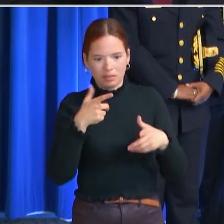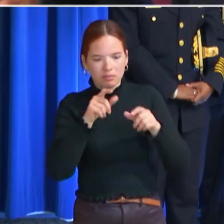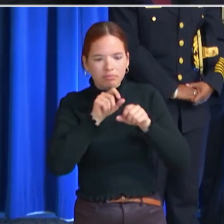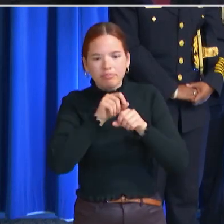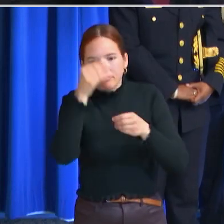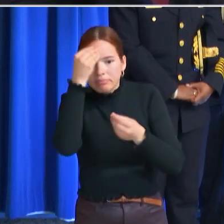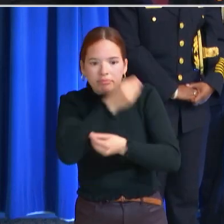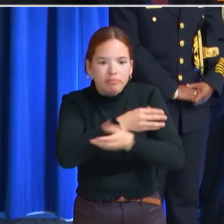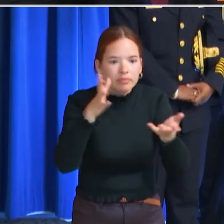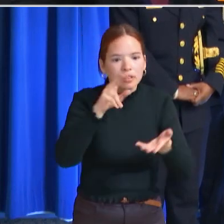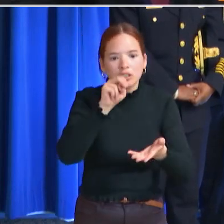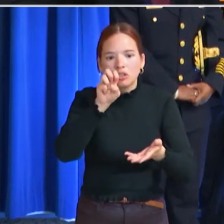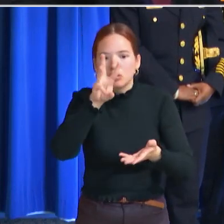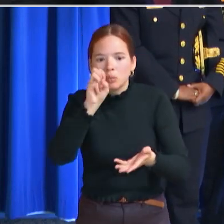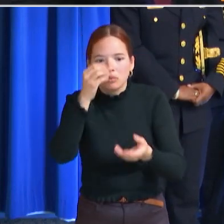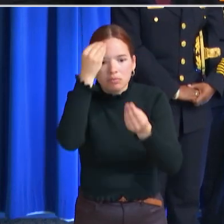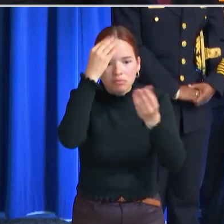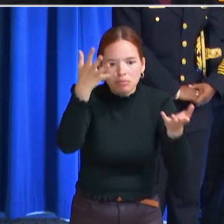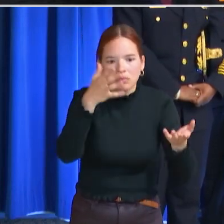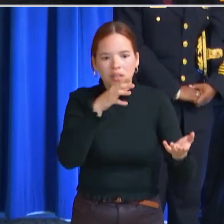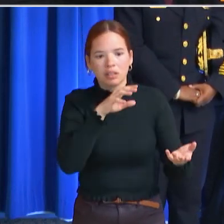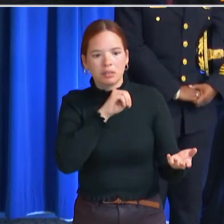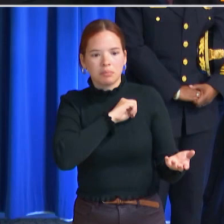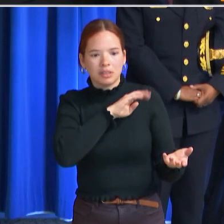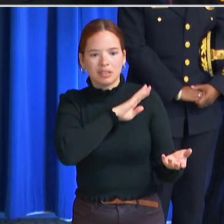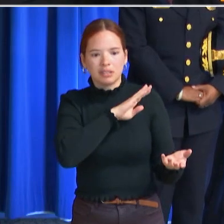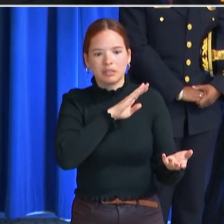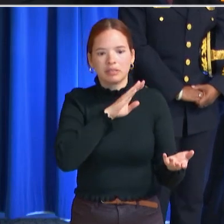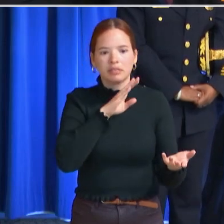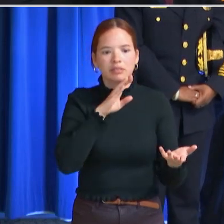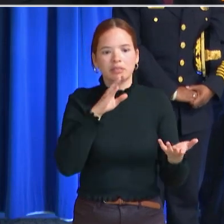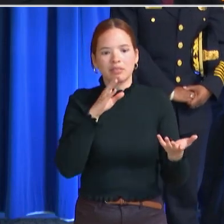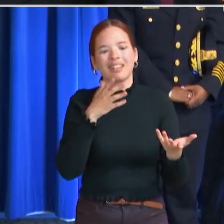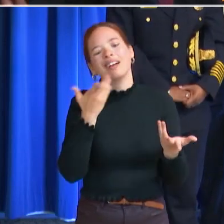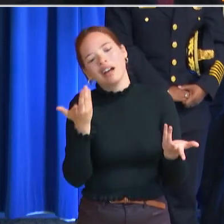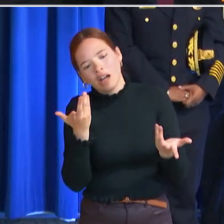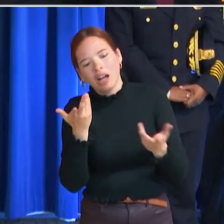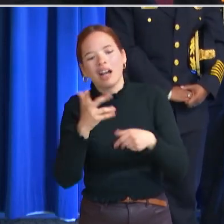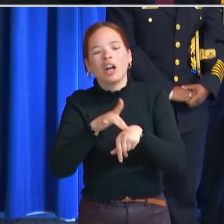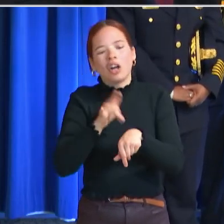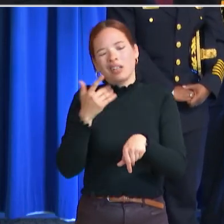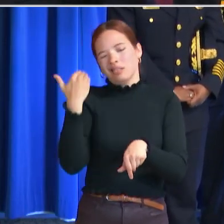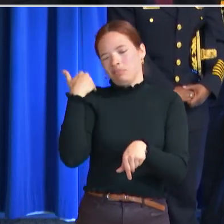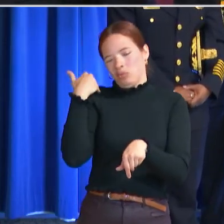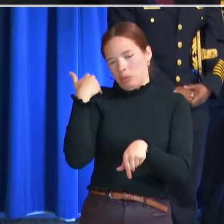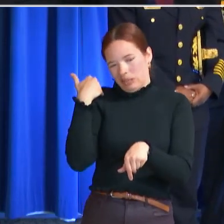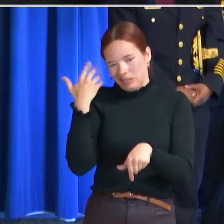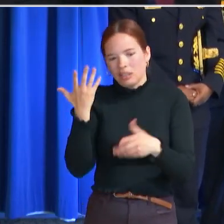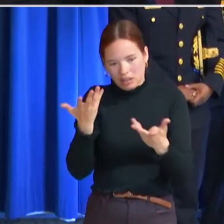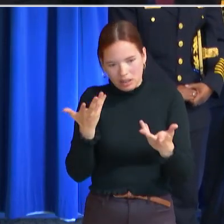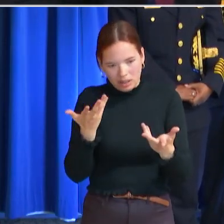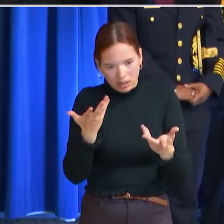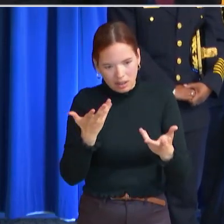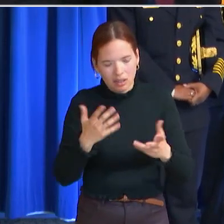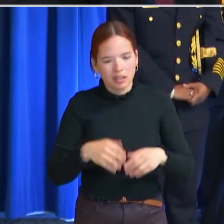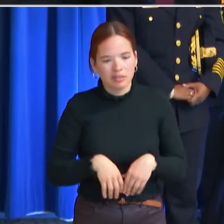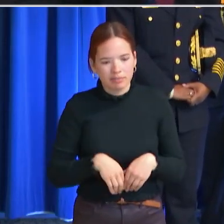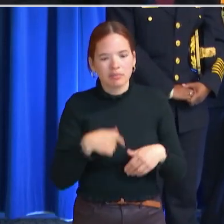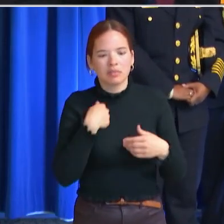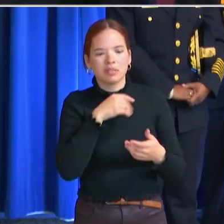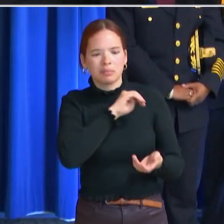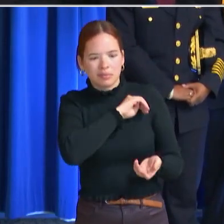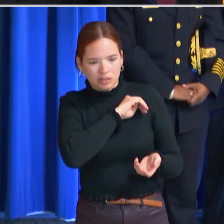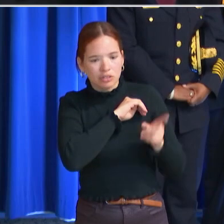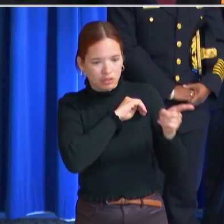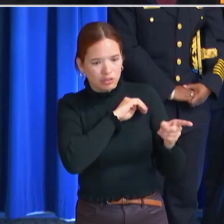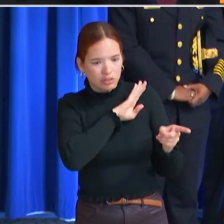o'clock. We actually talked about this earlier in the week. So when I shared this with the mayor, this was a very tough decision for